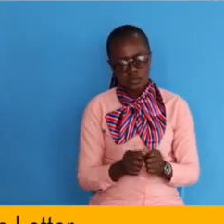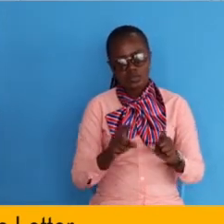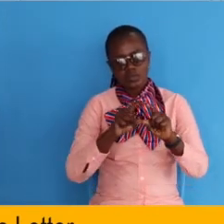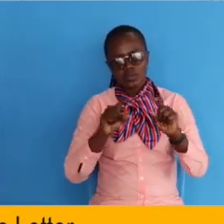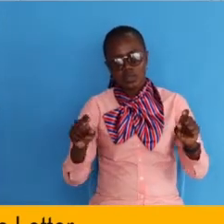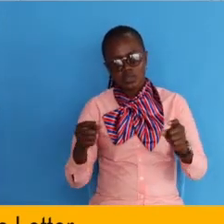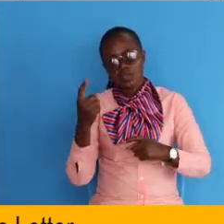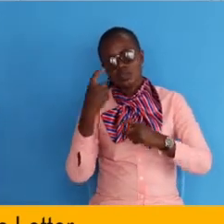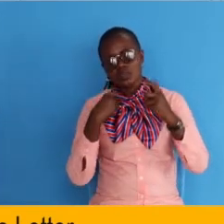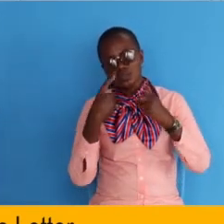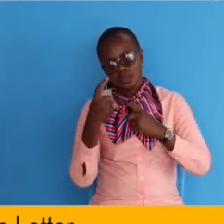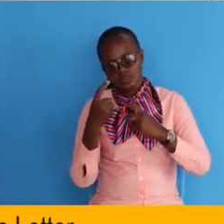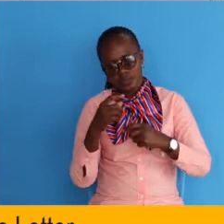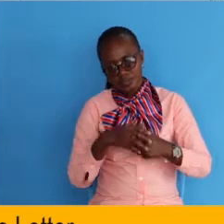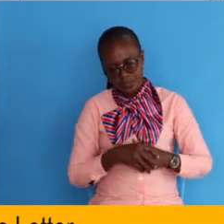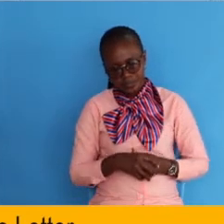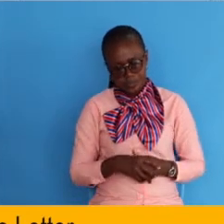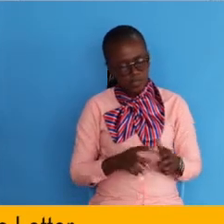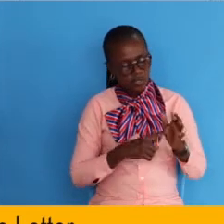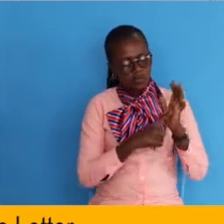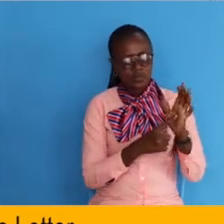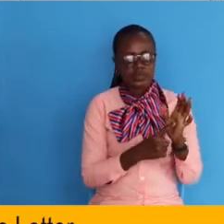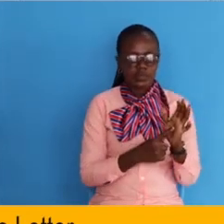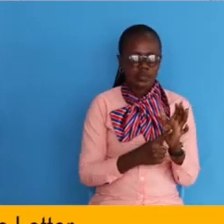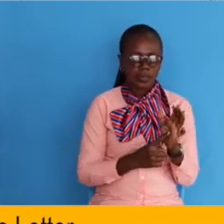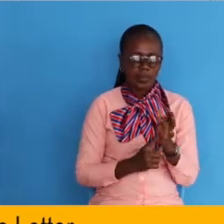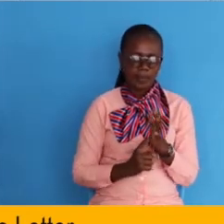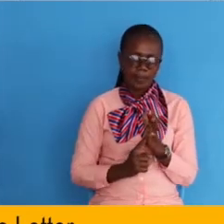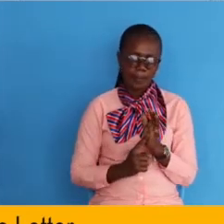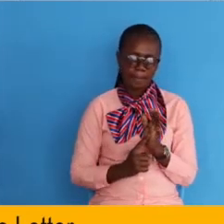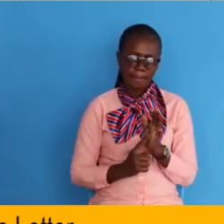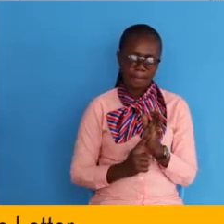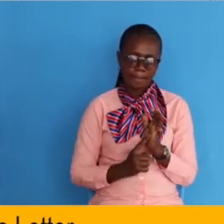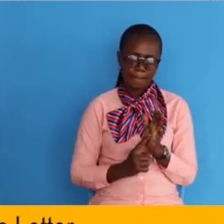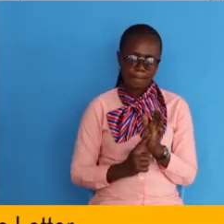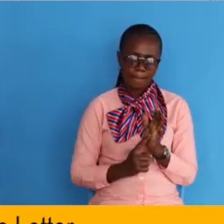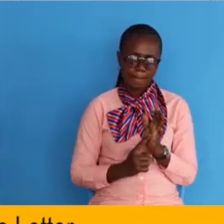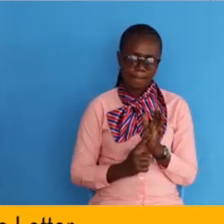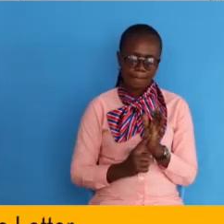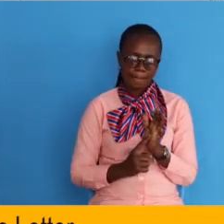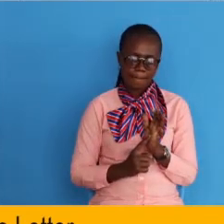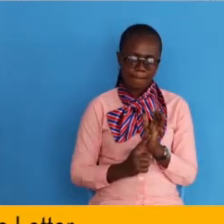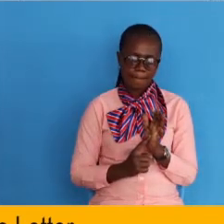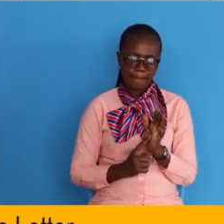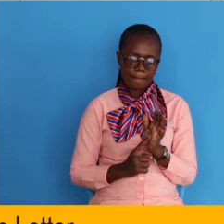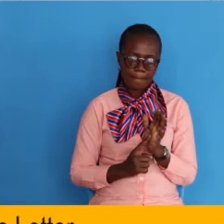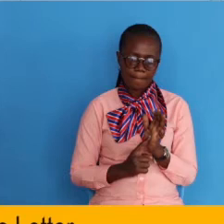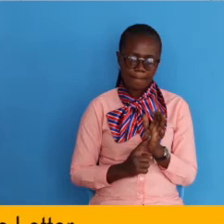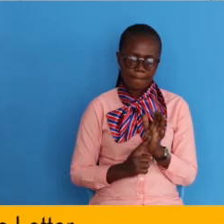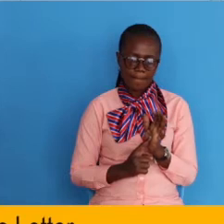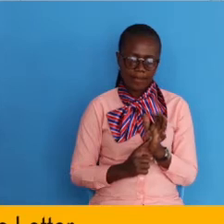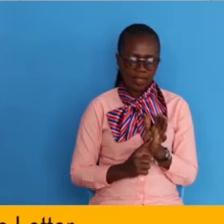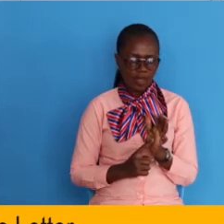discussion. So for instance, maybe you ordered